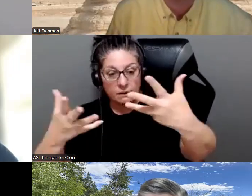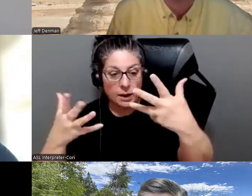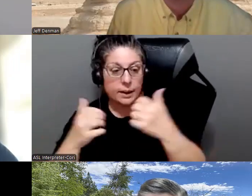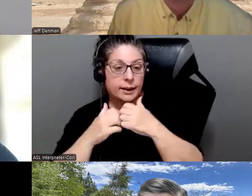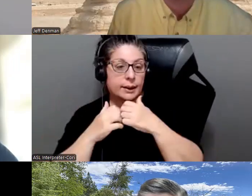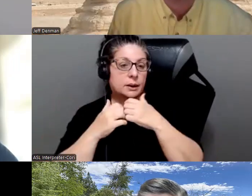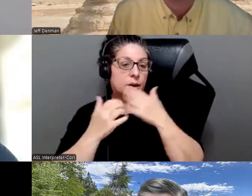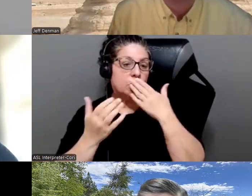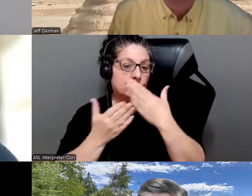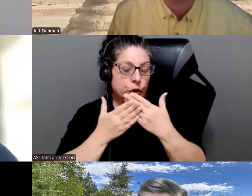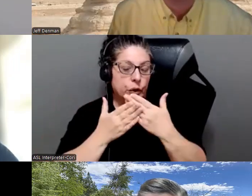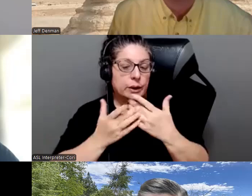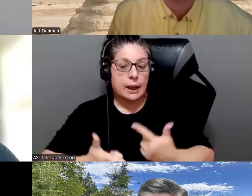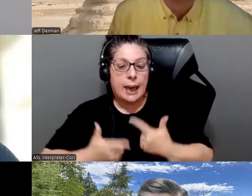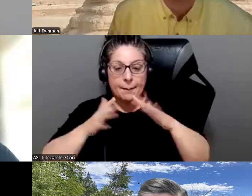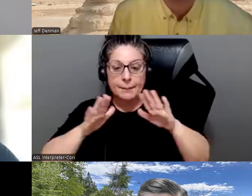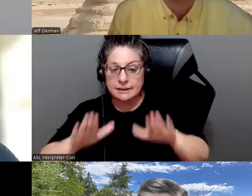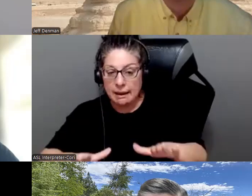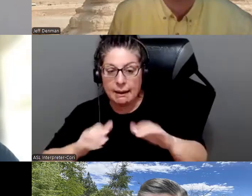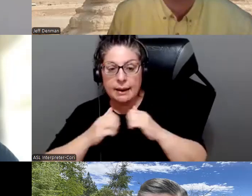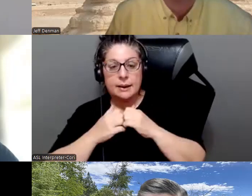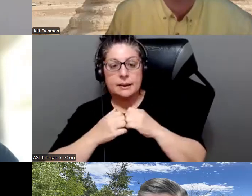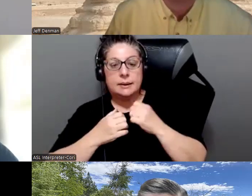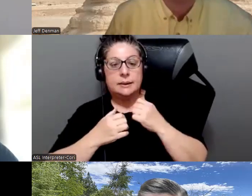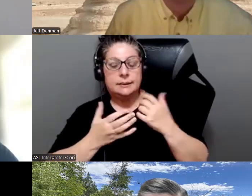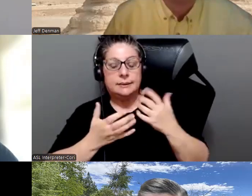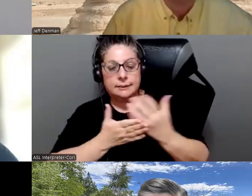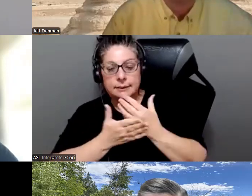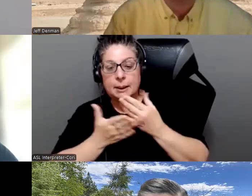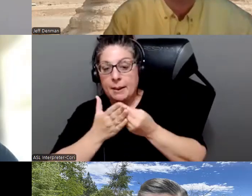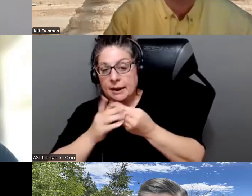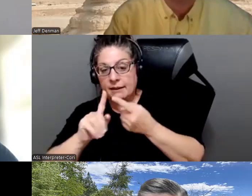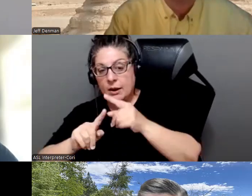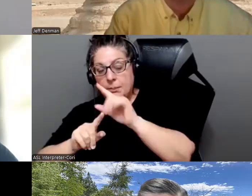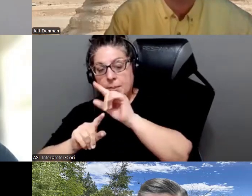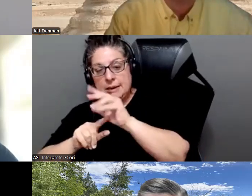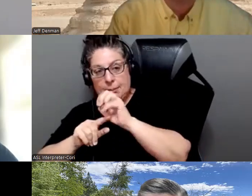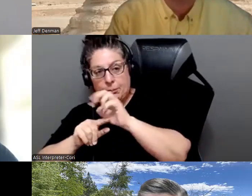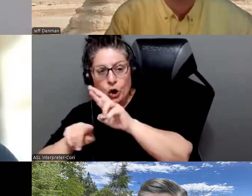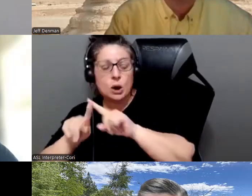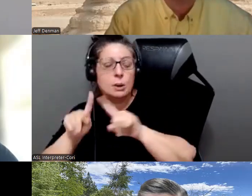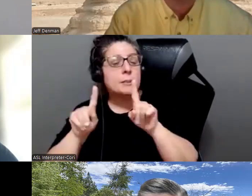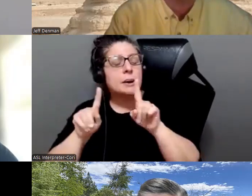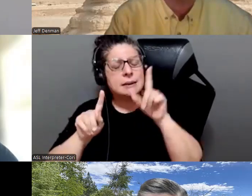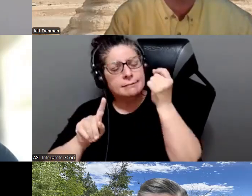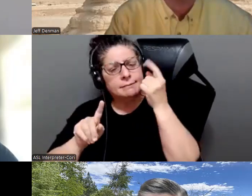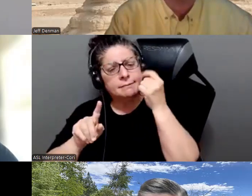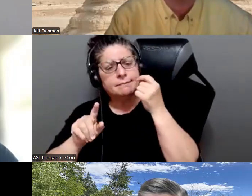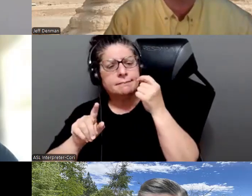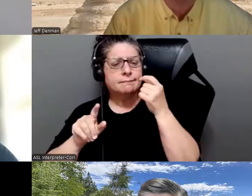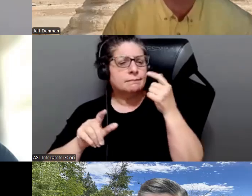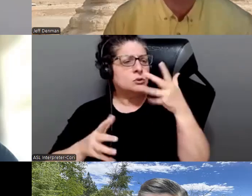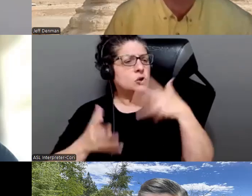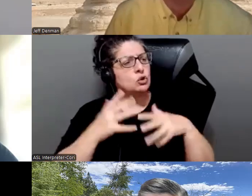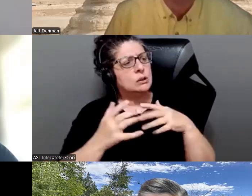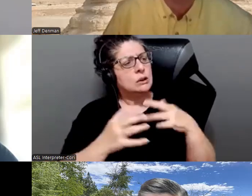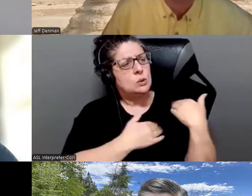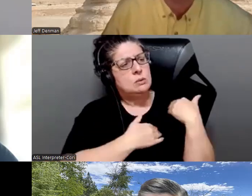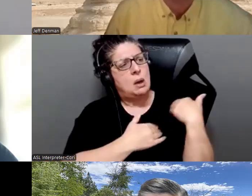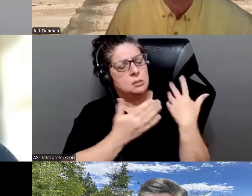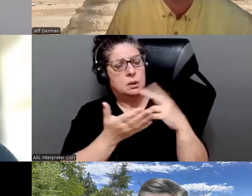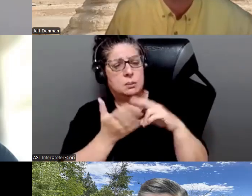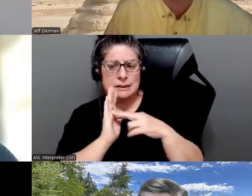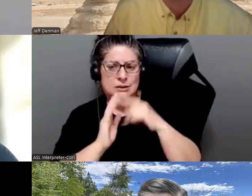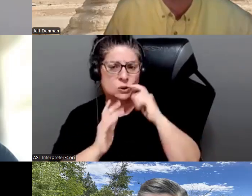good habitat, make revenue off their timber, but do it socially responsible. So it's just